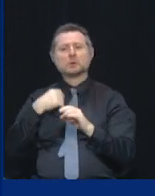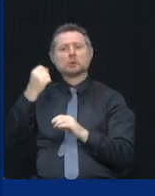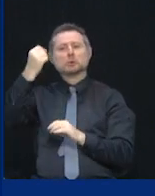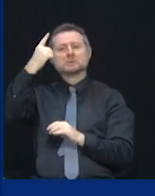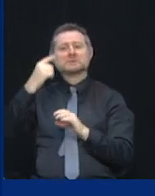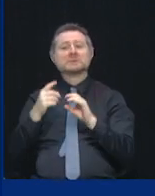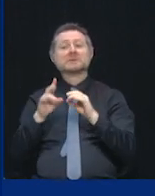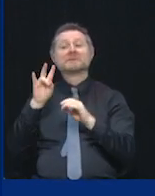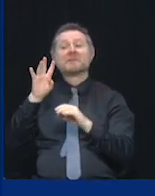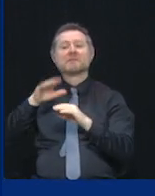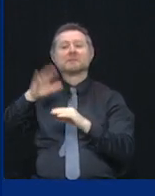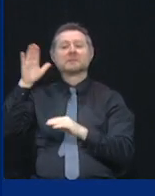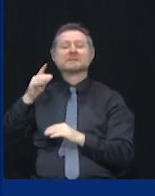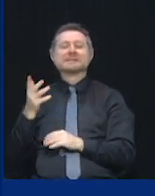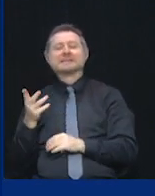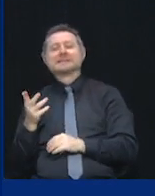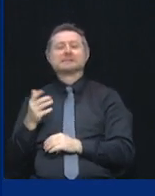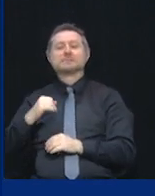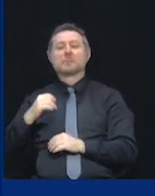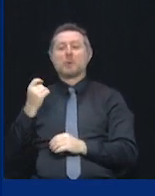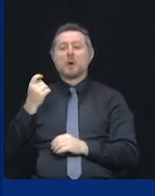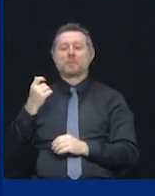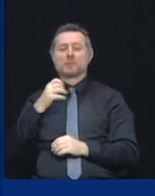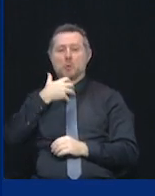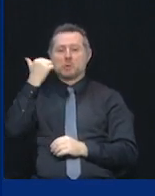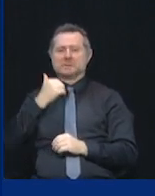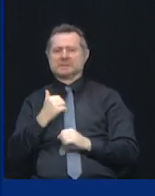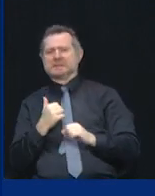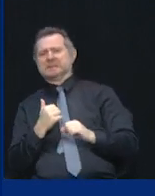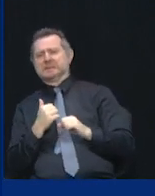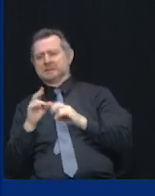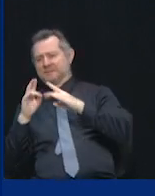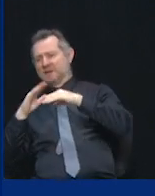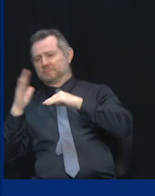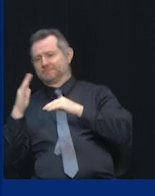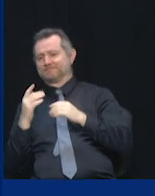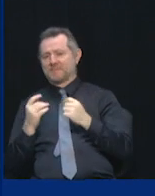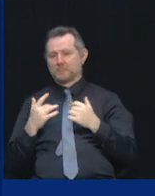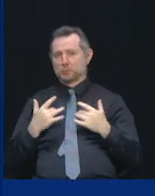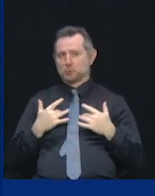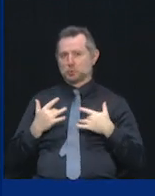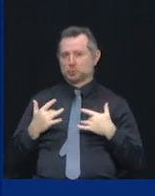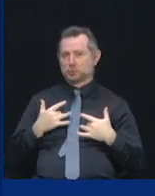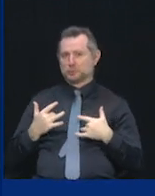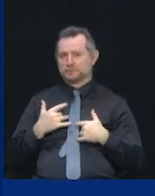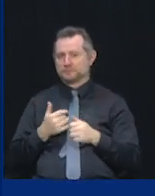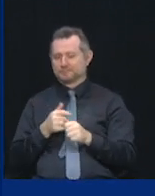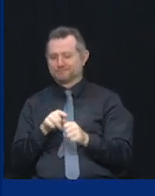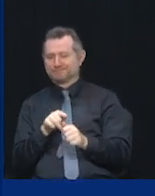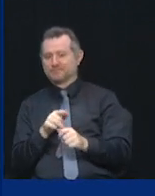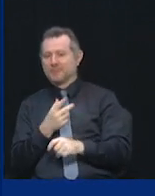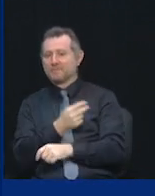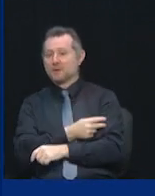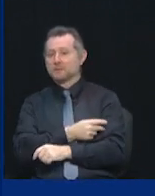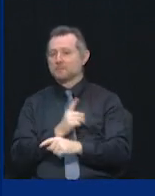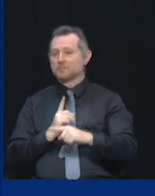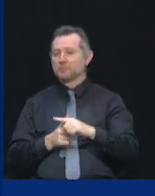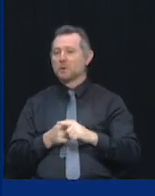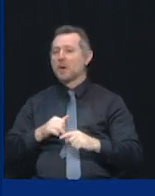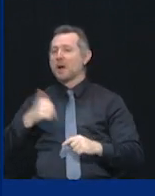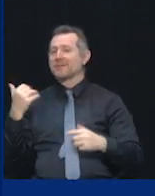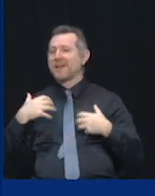There's 75 plus, they're anxious about a vaccine, they have other problems they're dealing